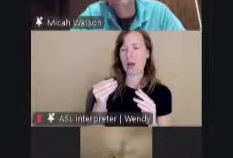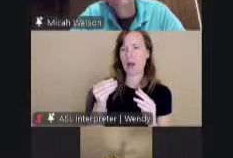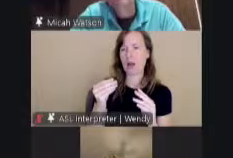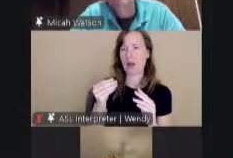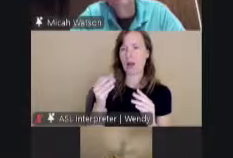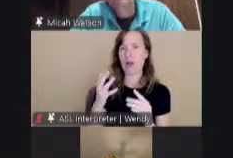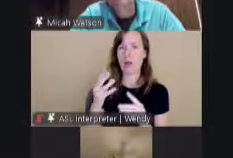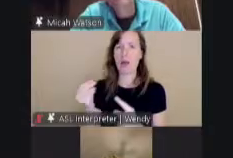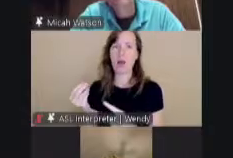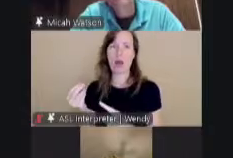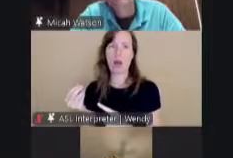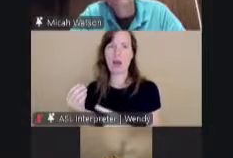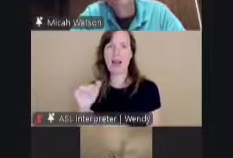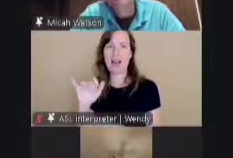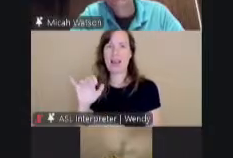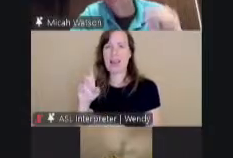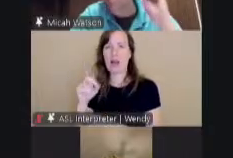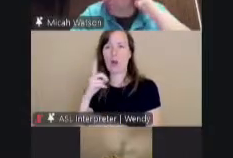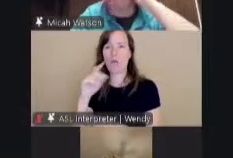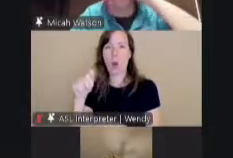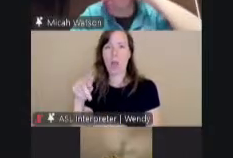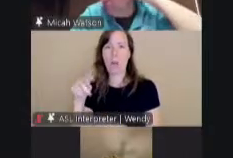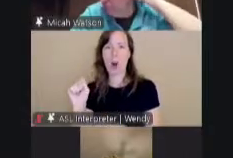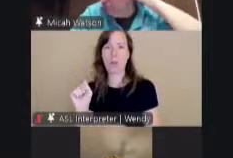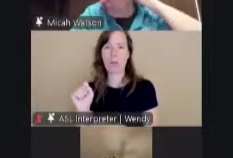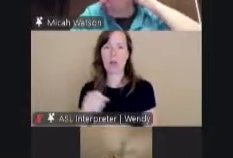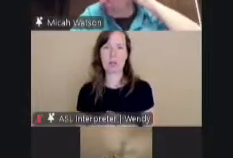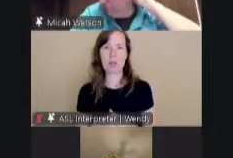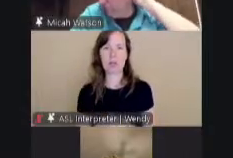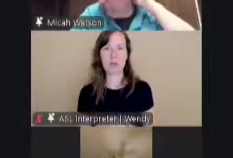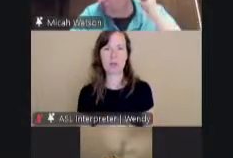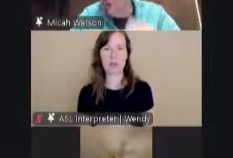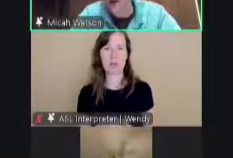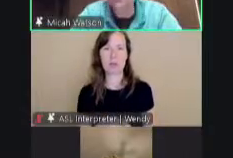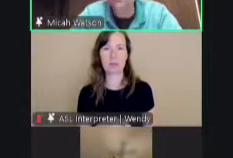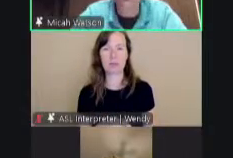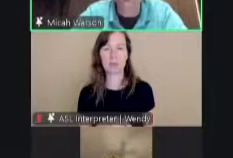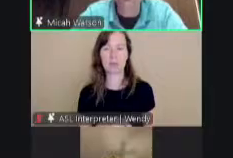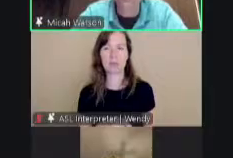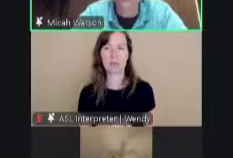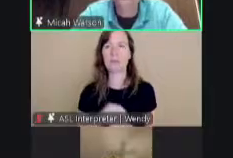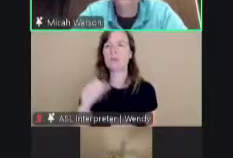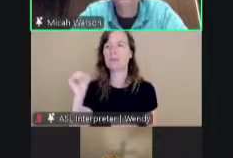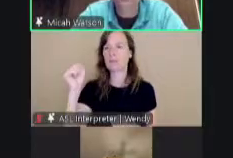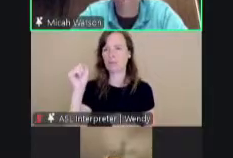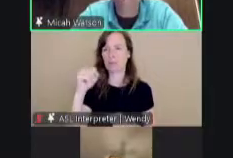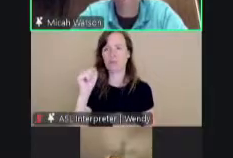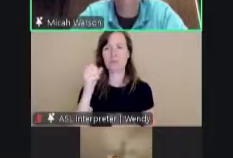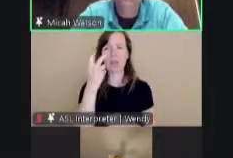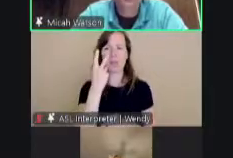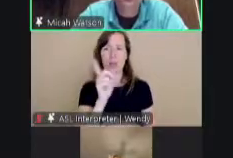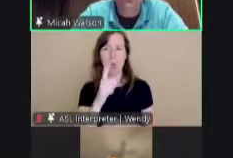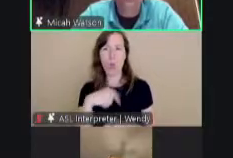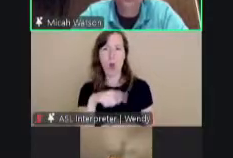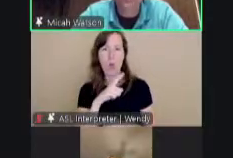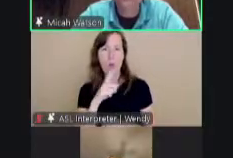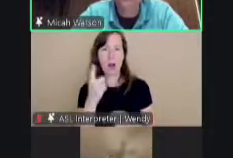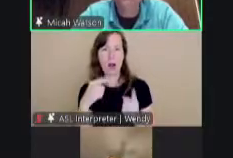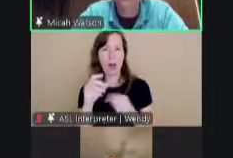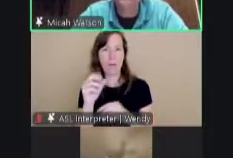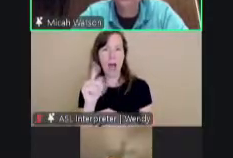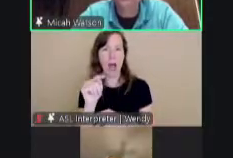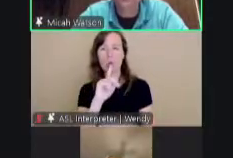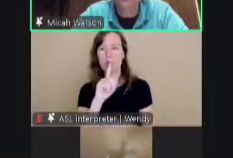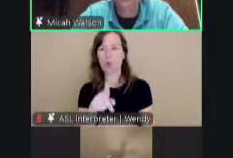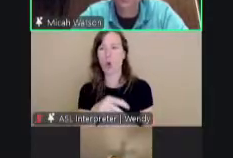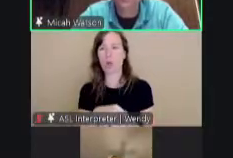the apartments. If we can get that done, look at that. Yeah, to see where we land. Yeah, sure. No, I think